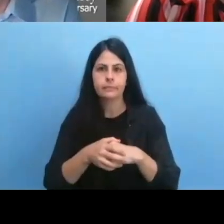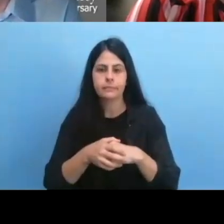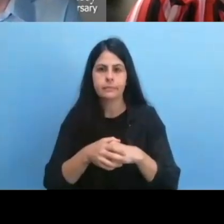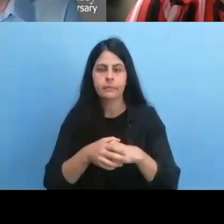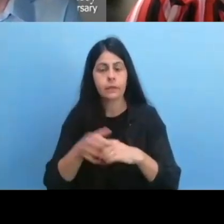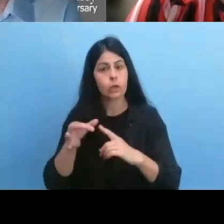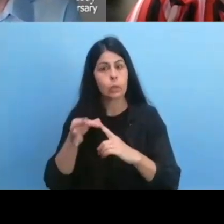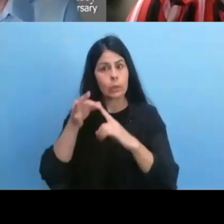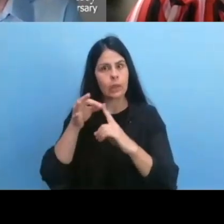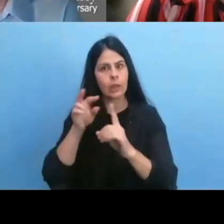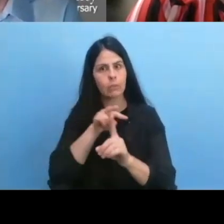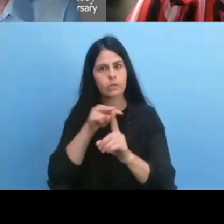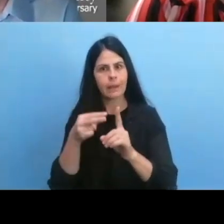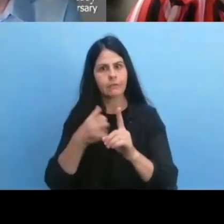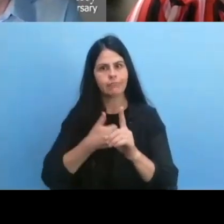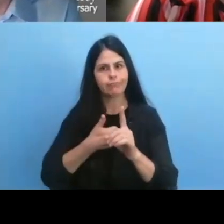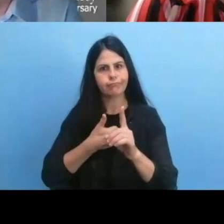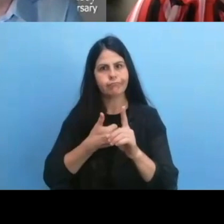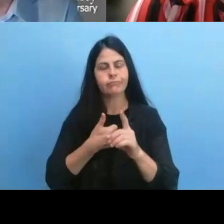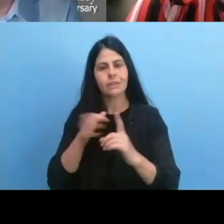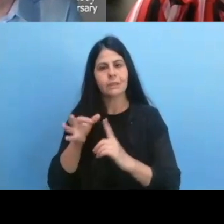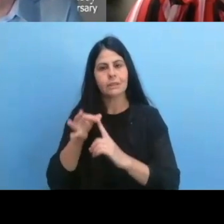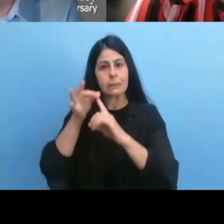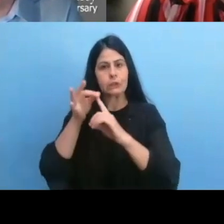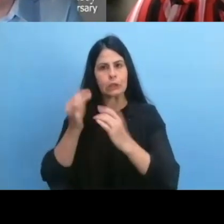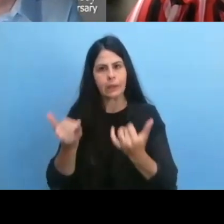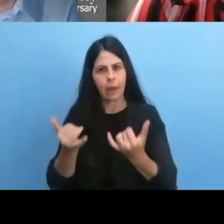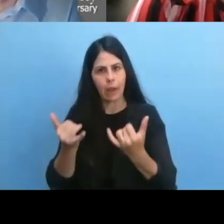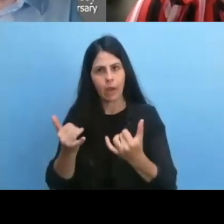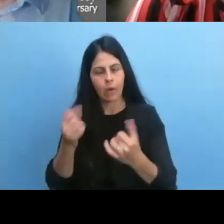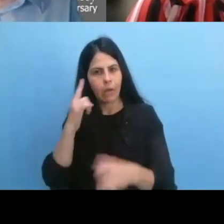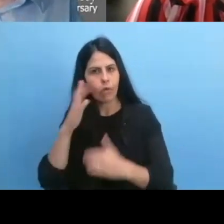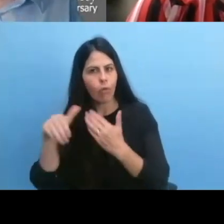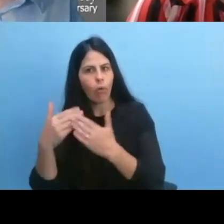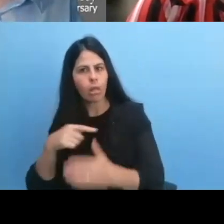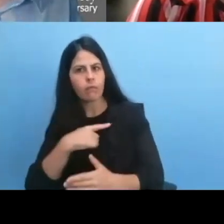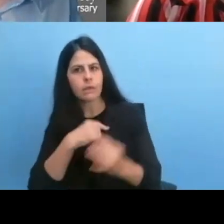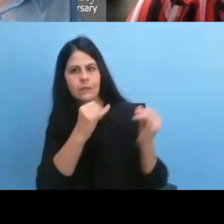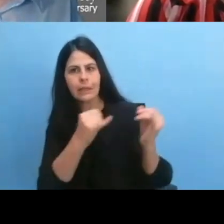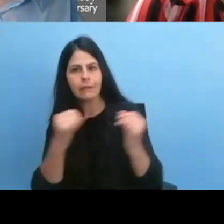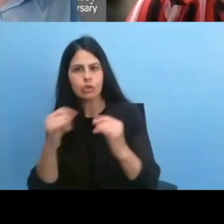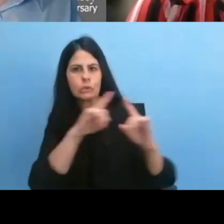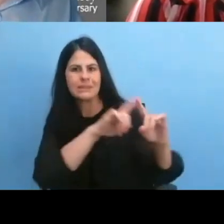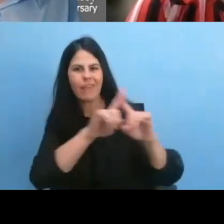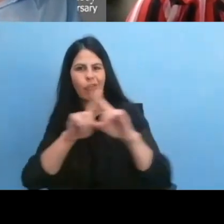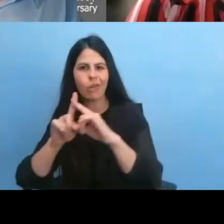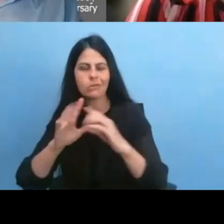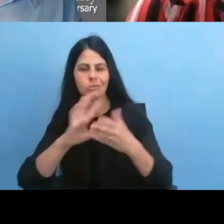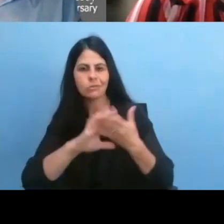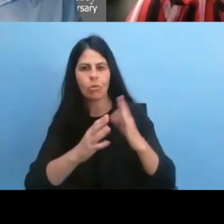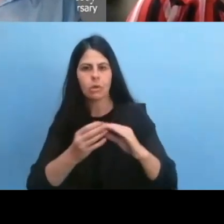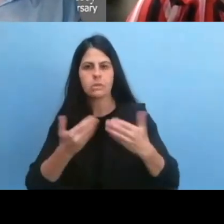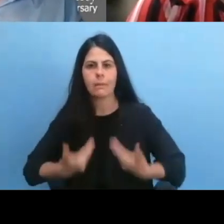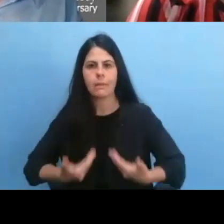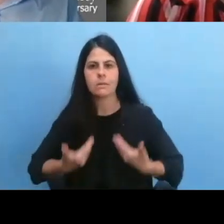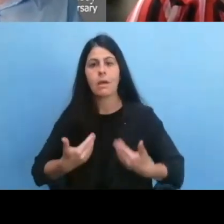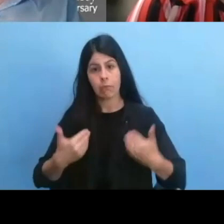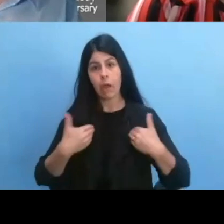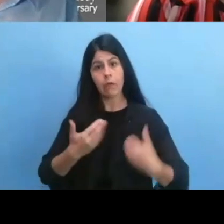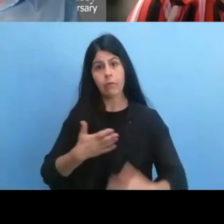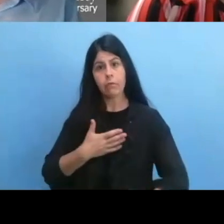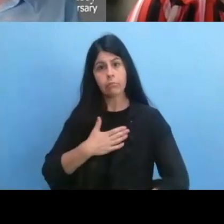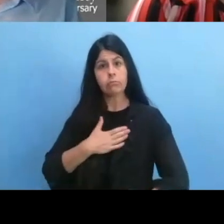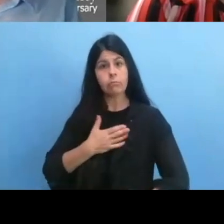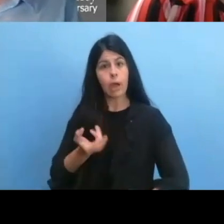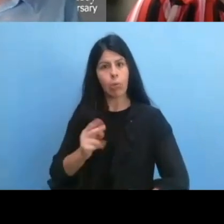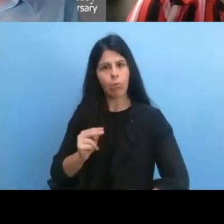unique perspective on this, especially now. I think we all have our individual stories, but I actually have a child who is 7